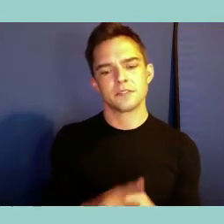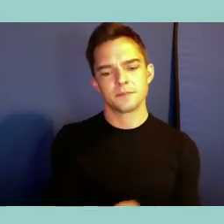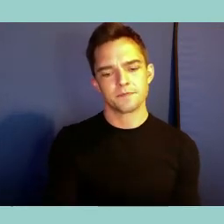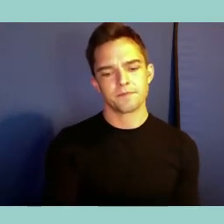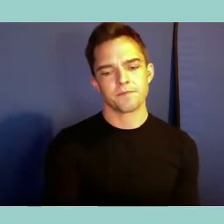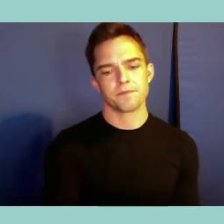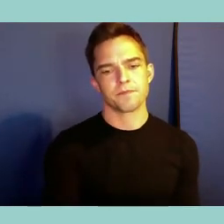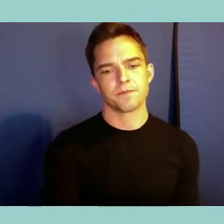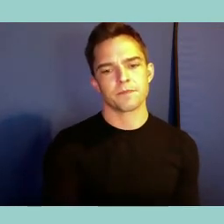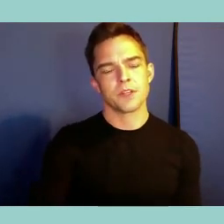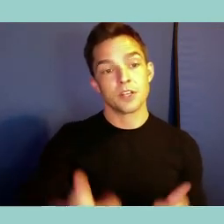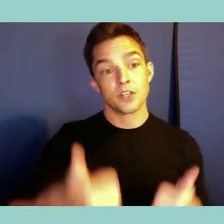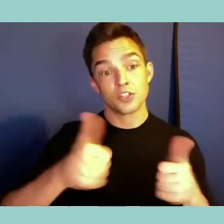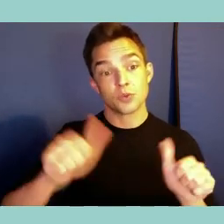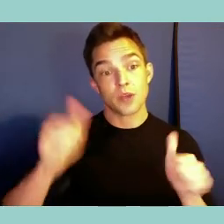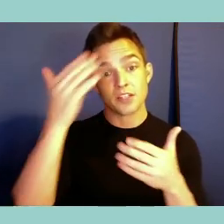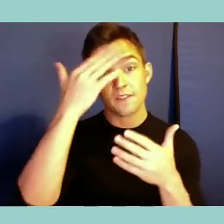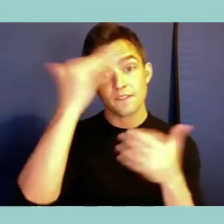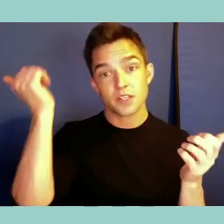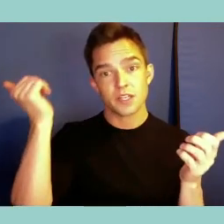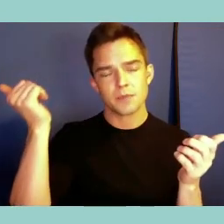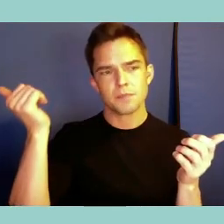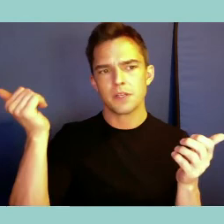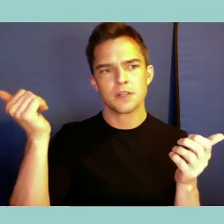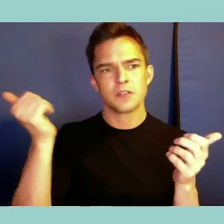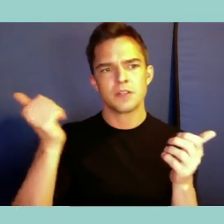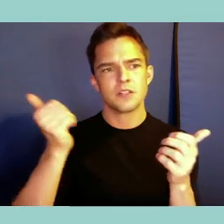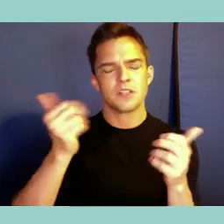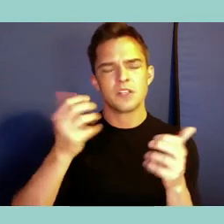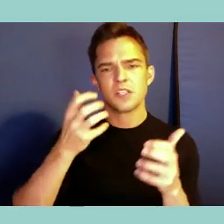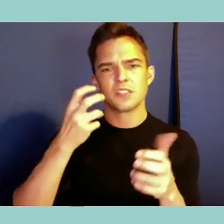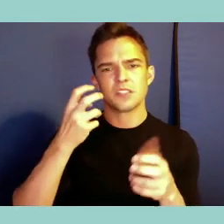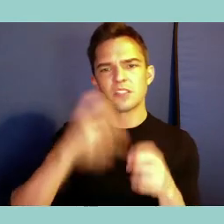Forget, but it's just so tough,